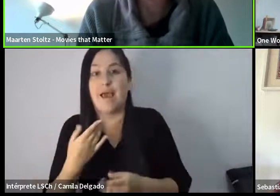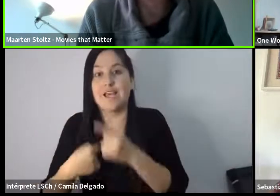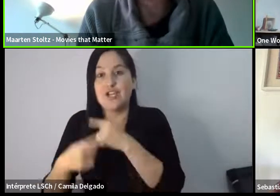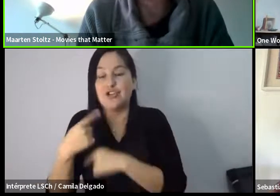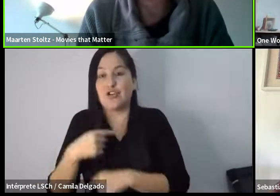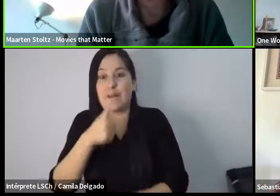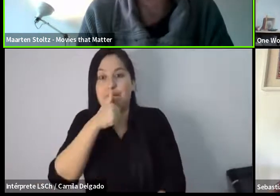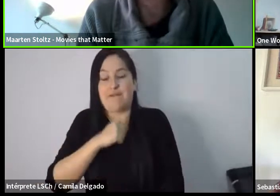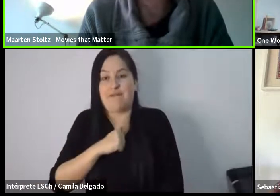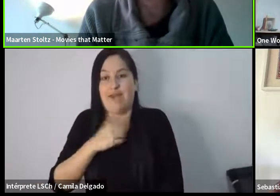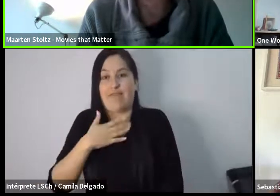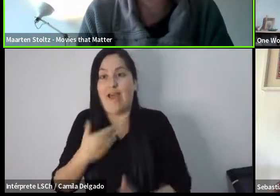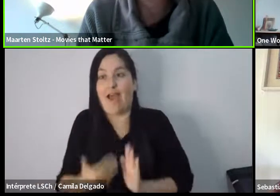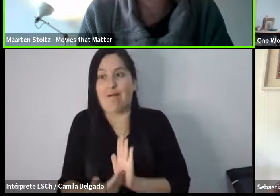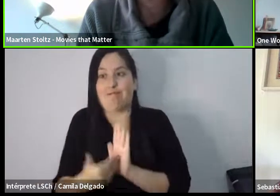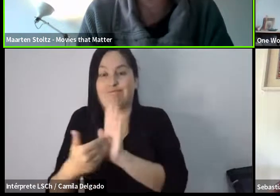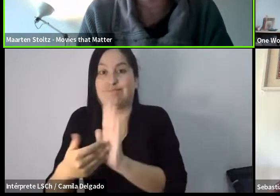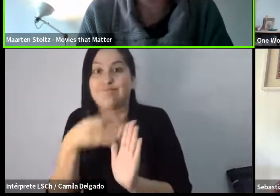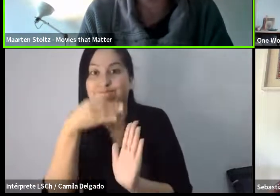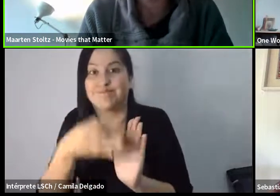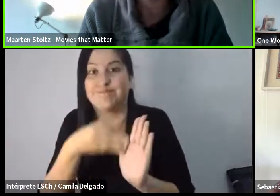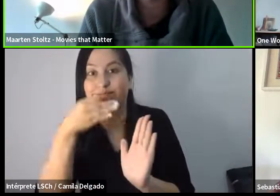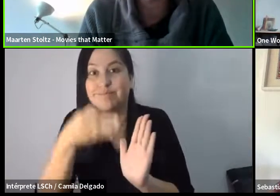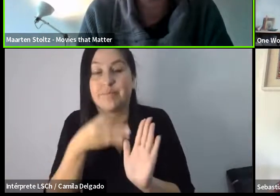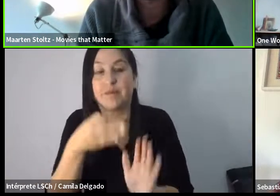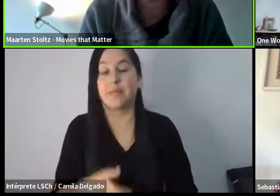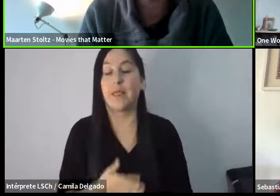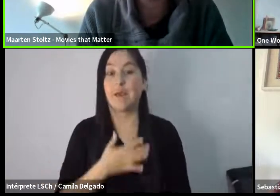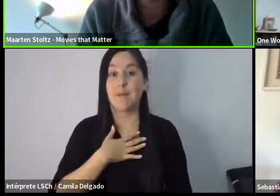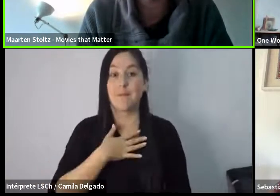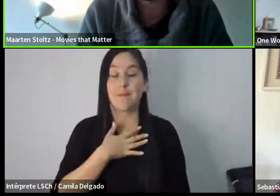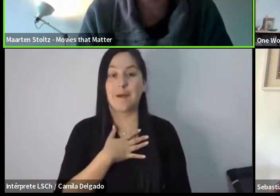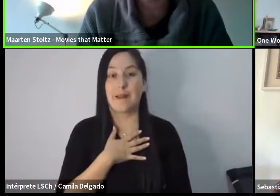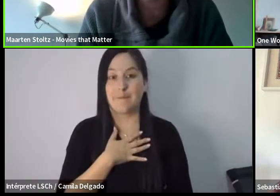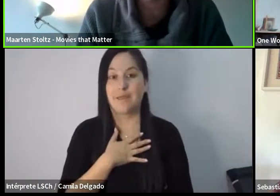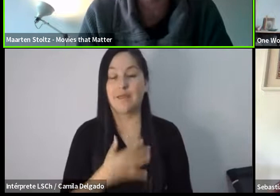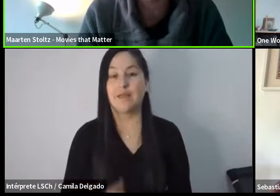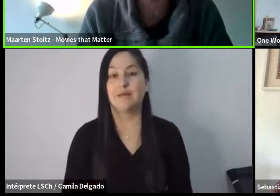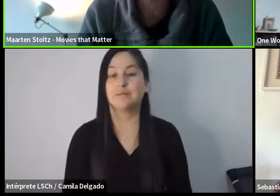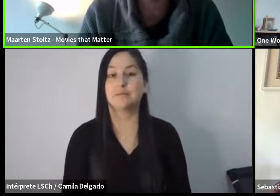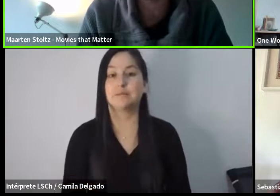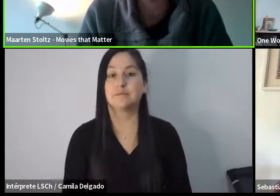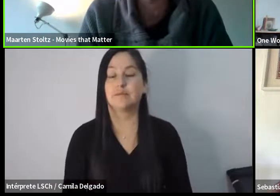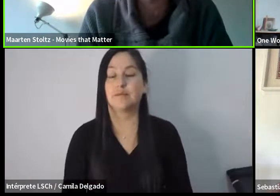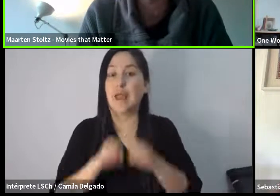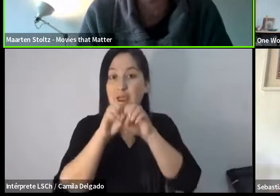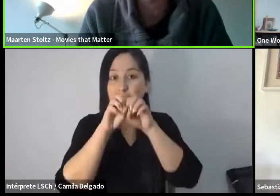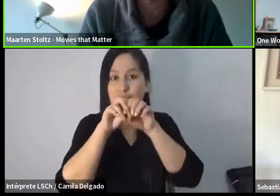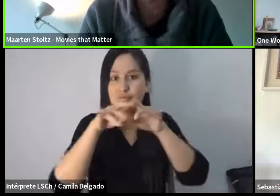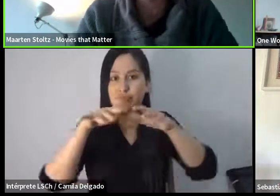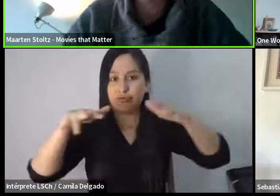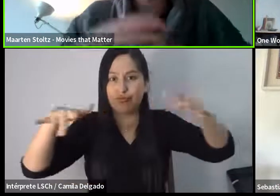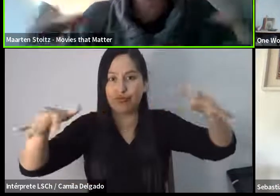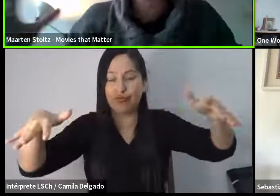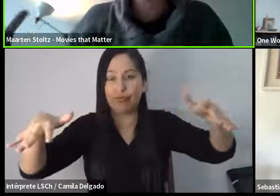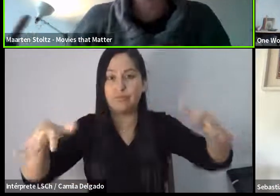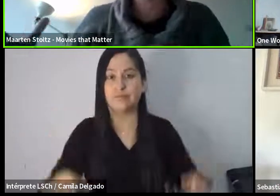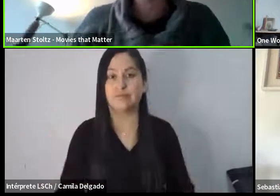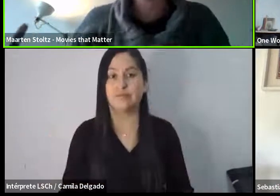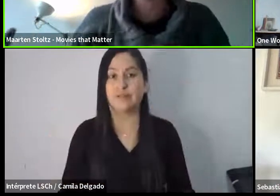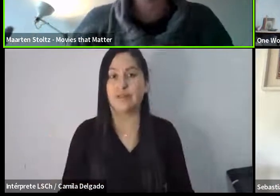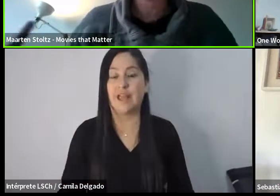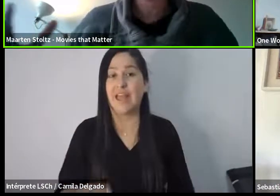So for me, like, information flows have grown so much the past 10 years. Like, there's so